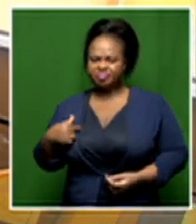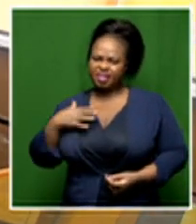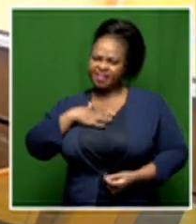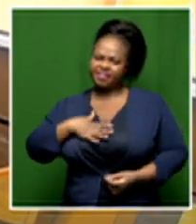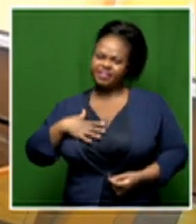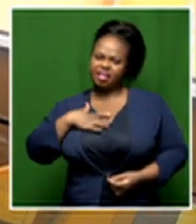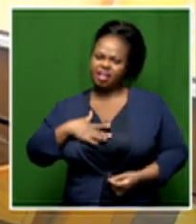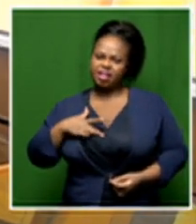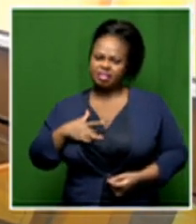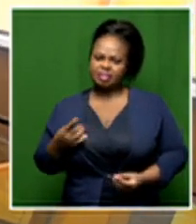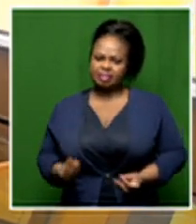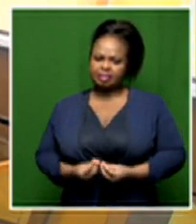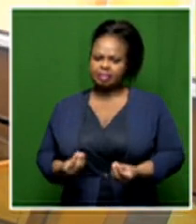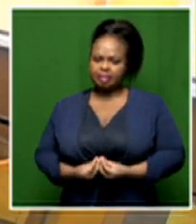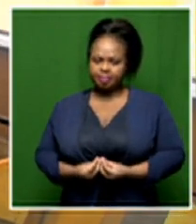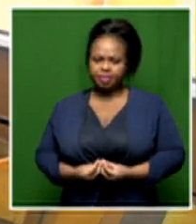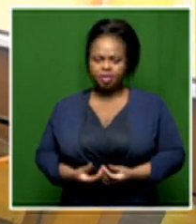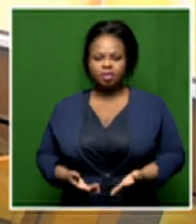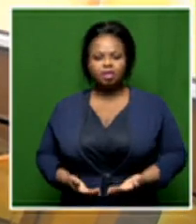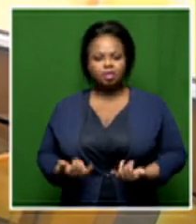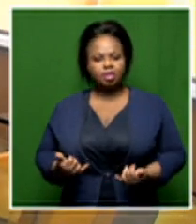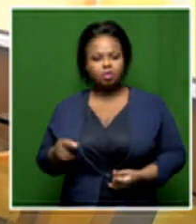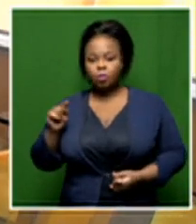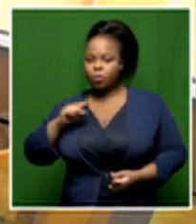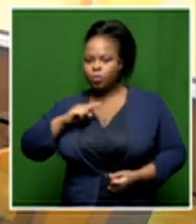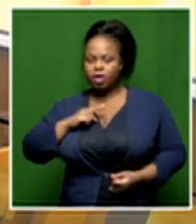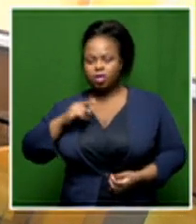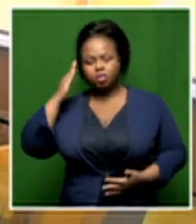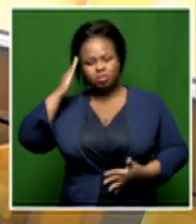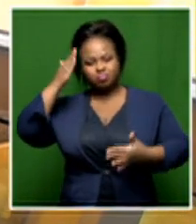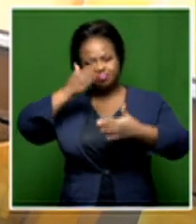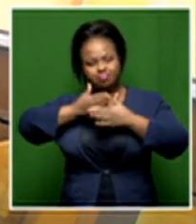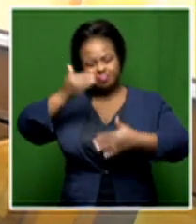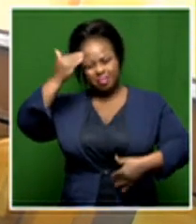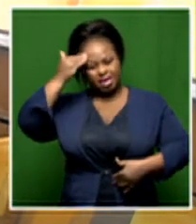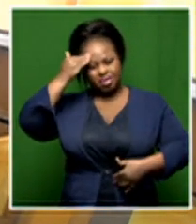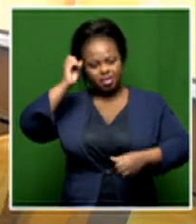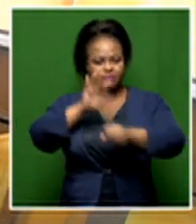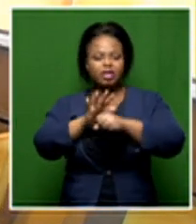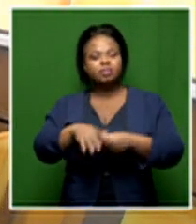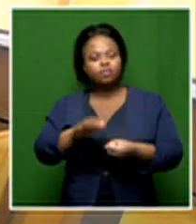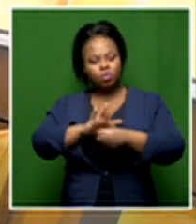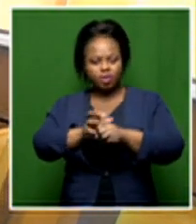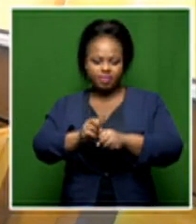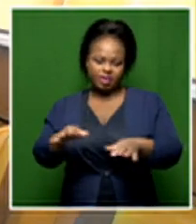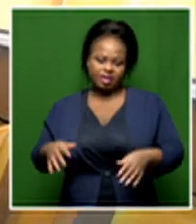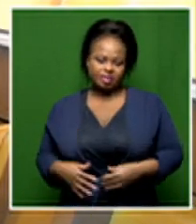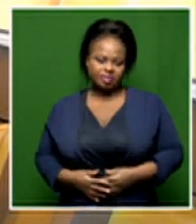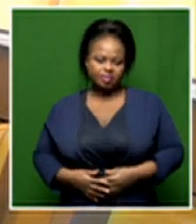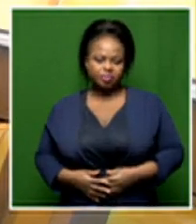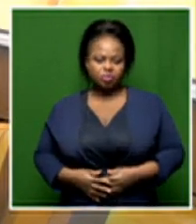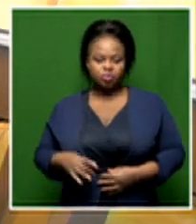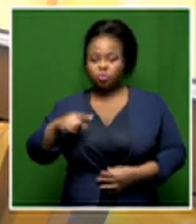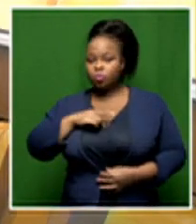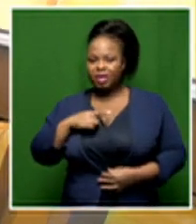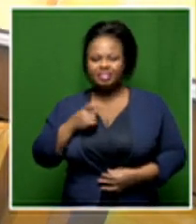feel is something that's on the back burner is the psychosocial effects of COVID-19. Yeah. It's easy to